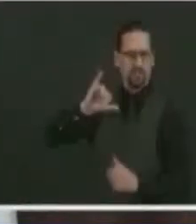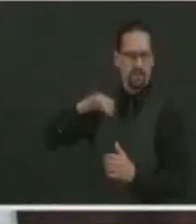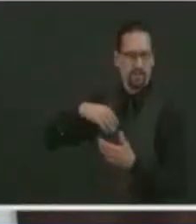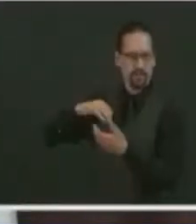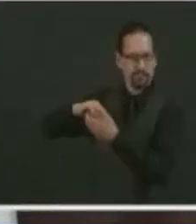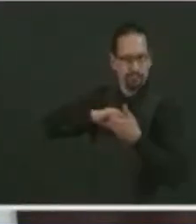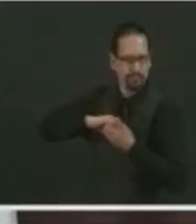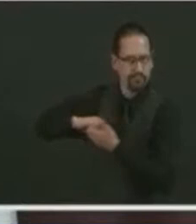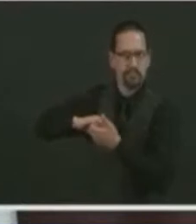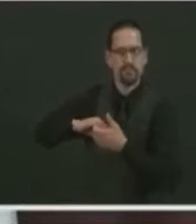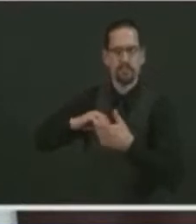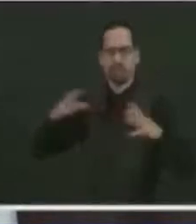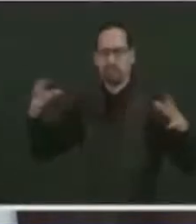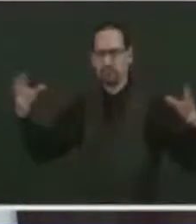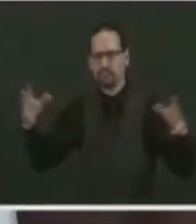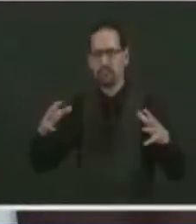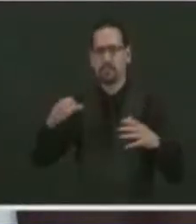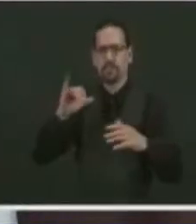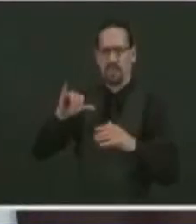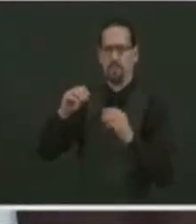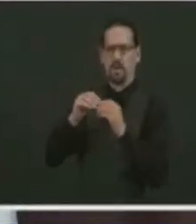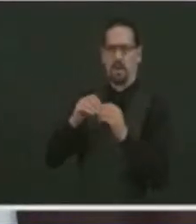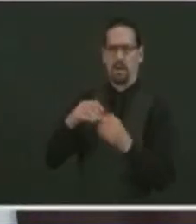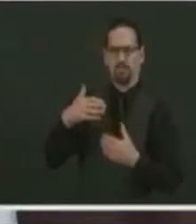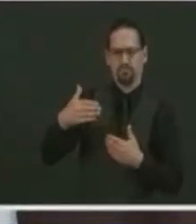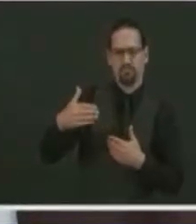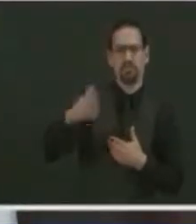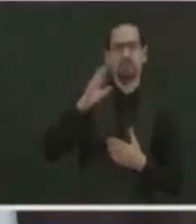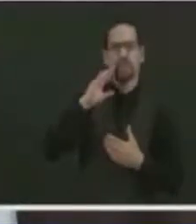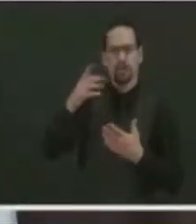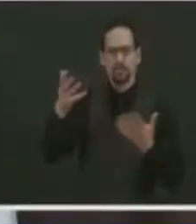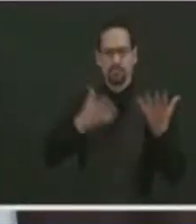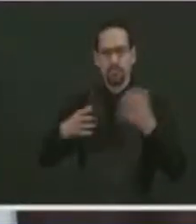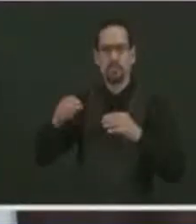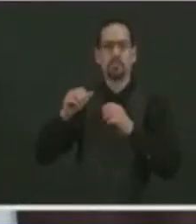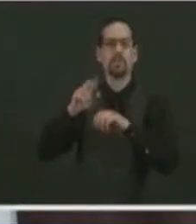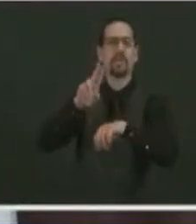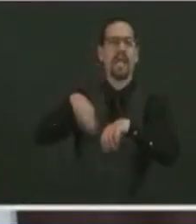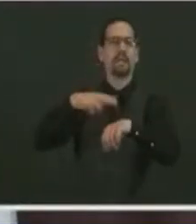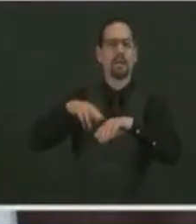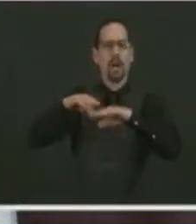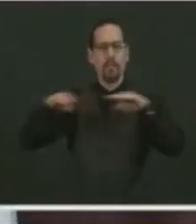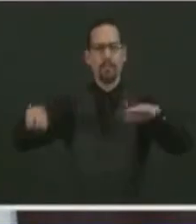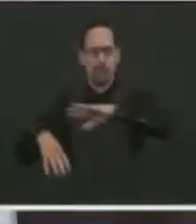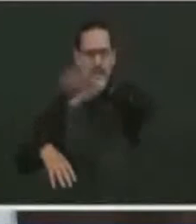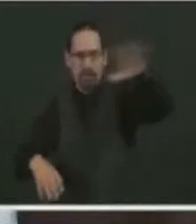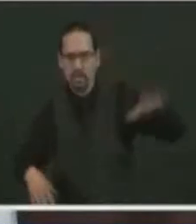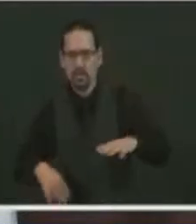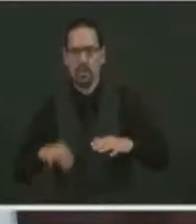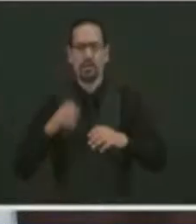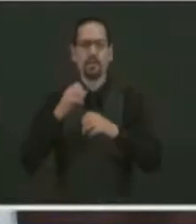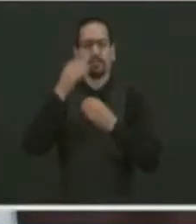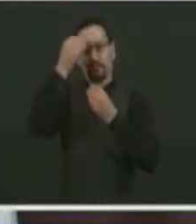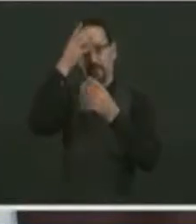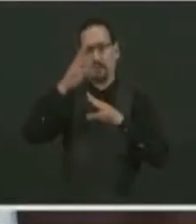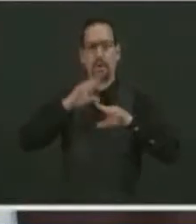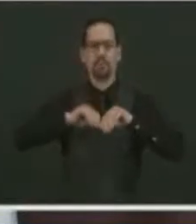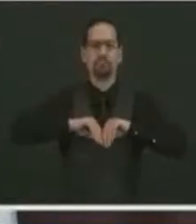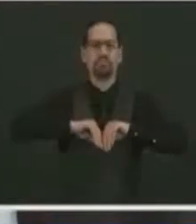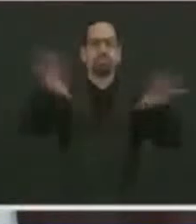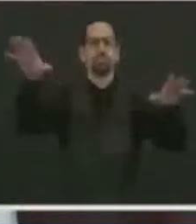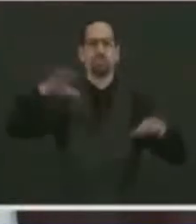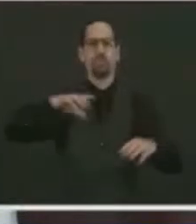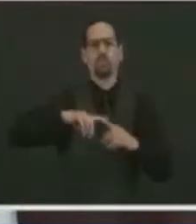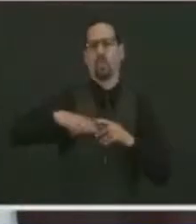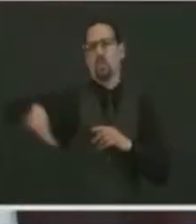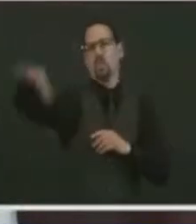learn more together. The national level, everyone is trying to understand what we can from this test, and we want to continue to make it clear